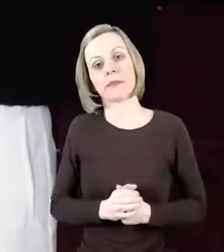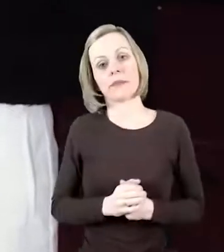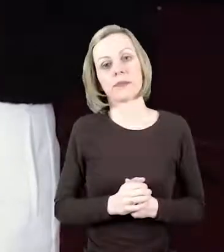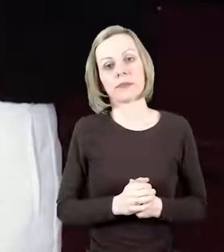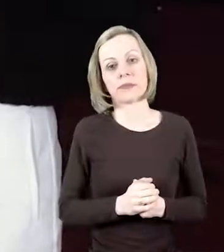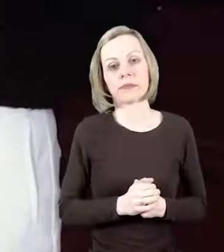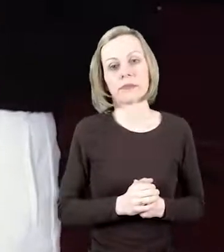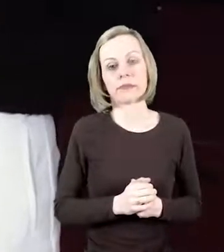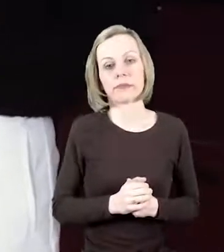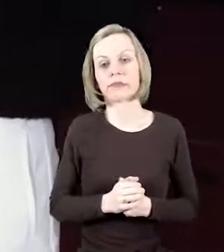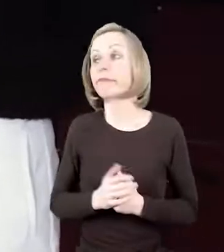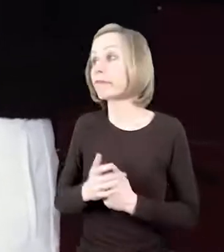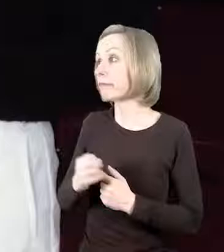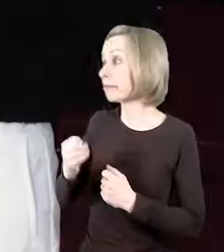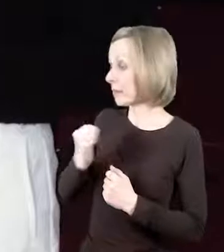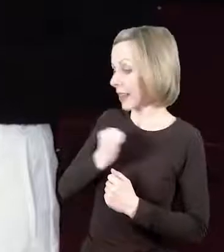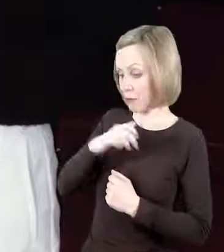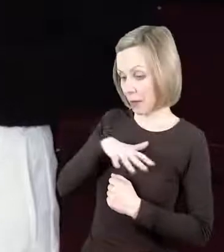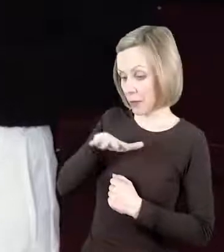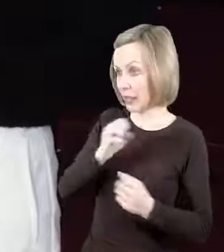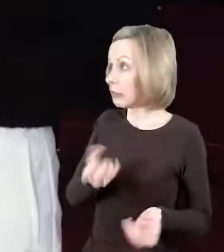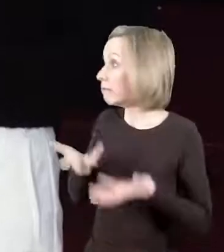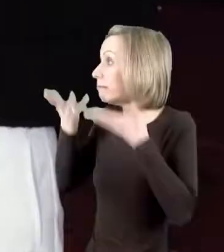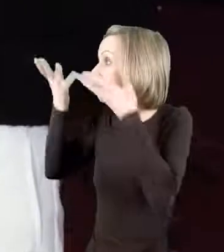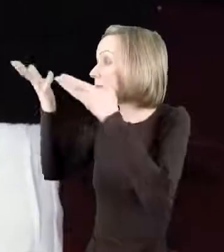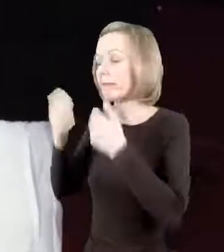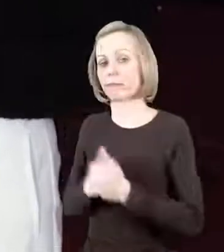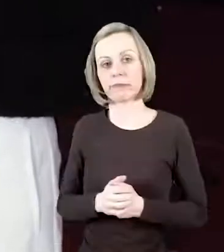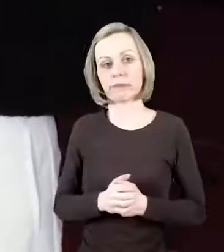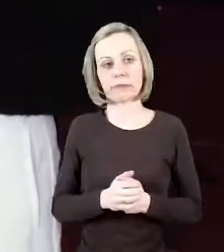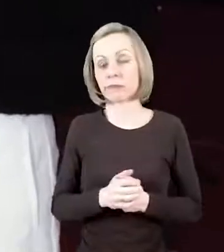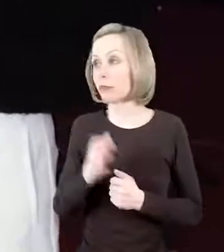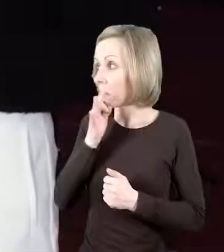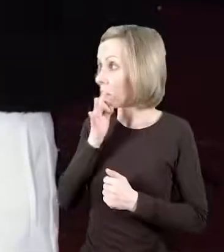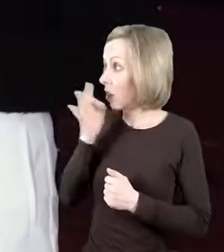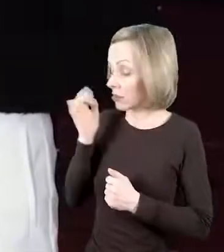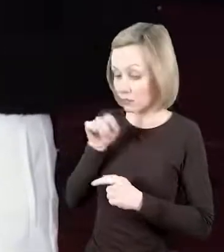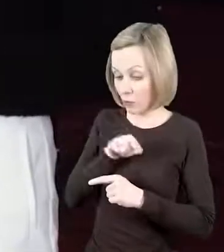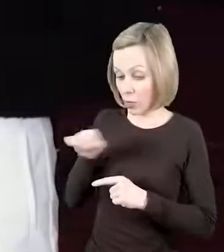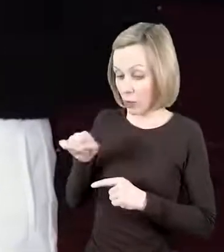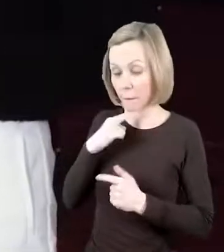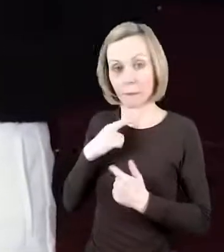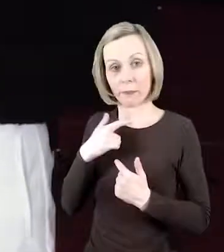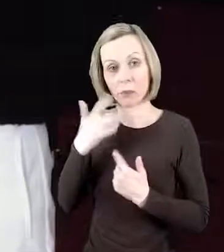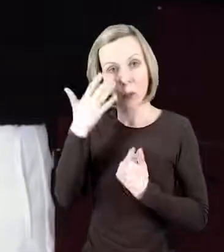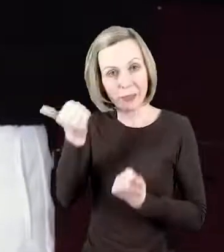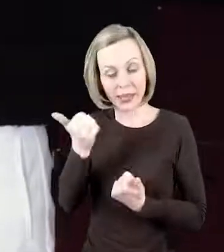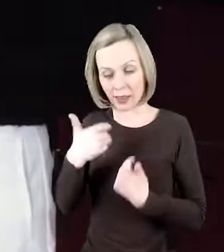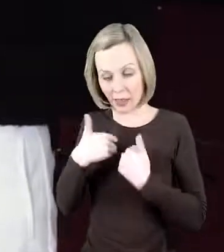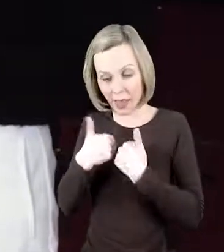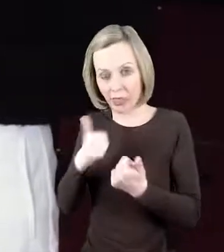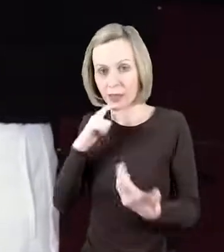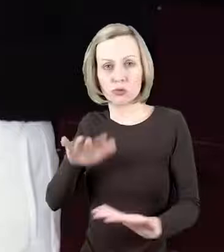We lift you to our families, God, all those we hold in our hearts, for health, well-being, and a sense of joy and